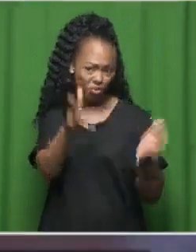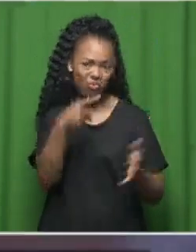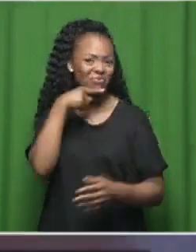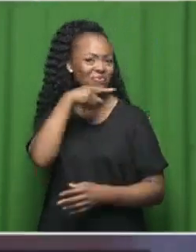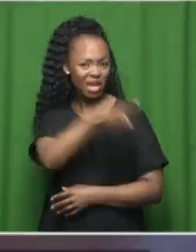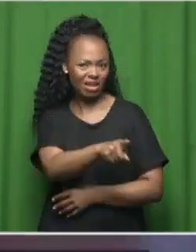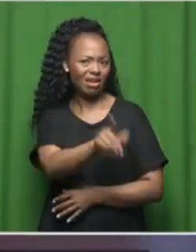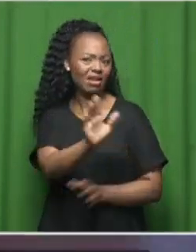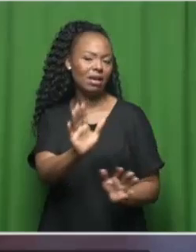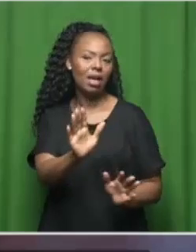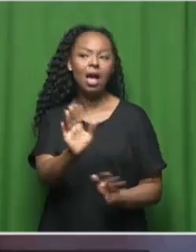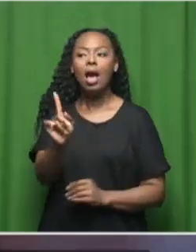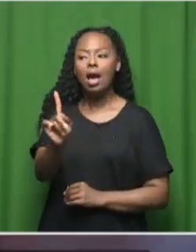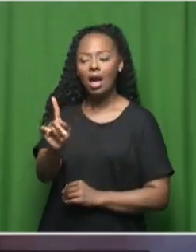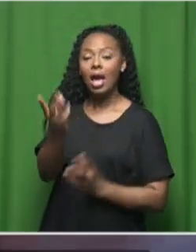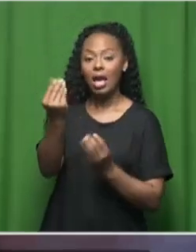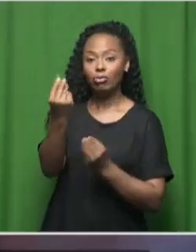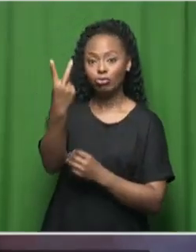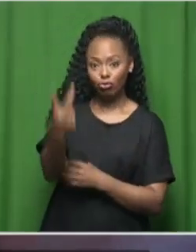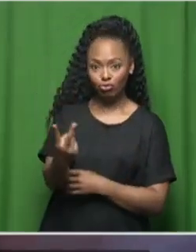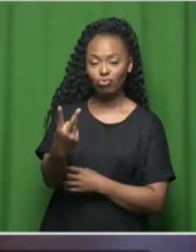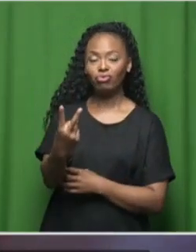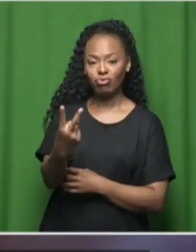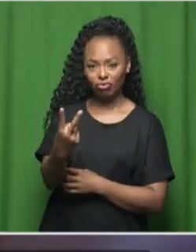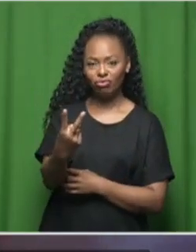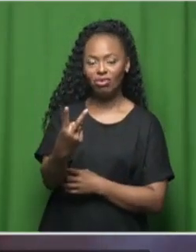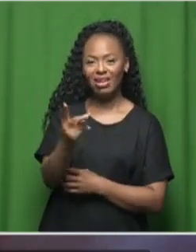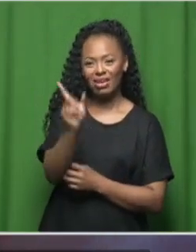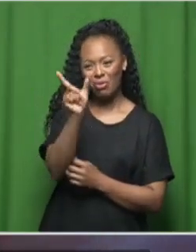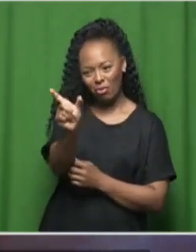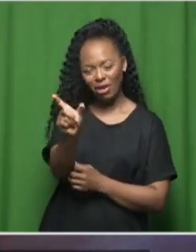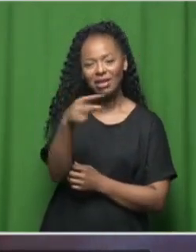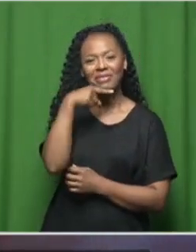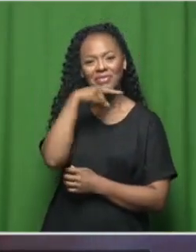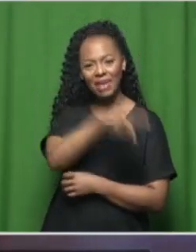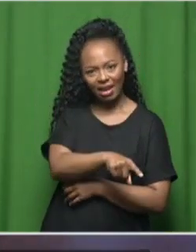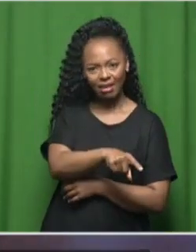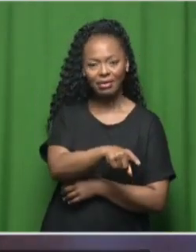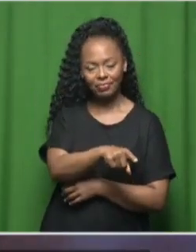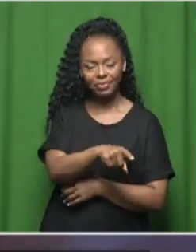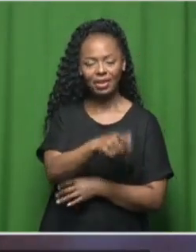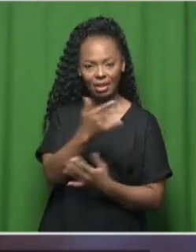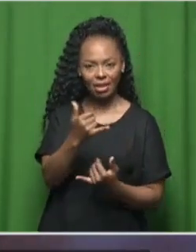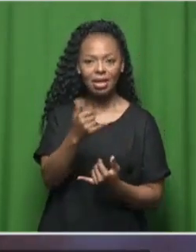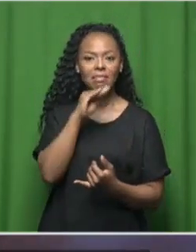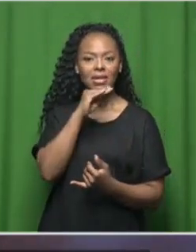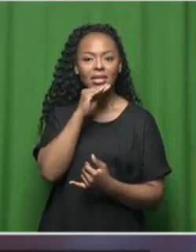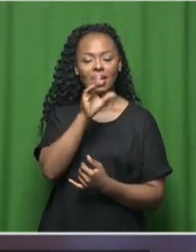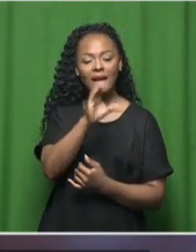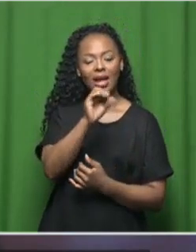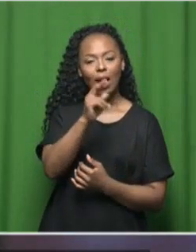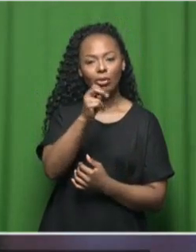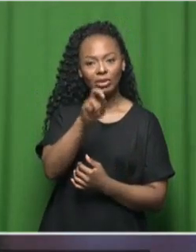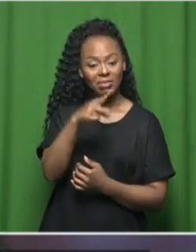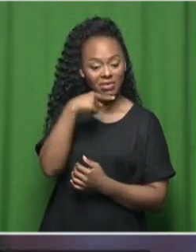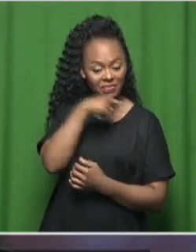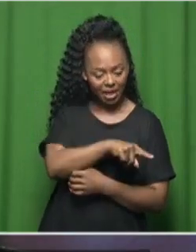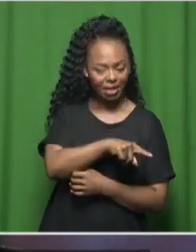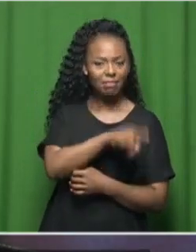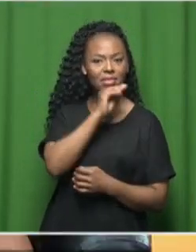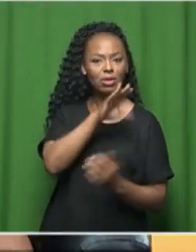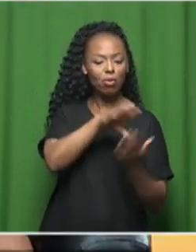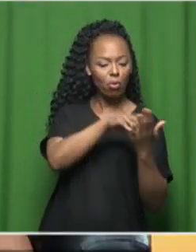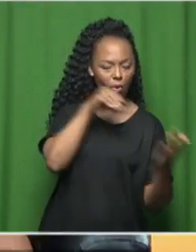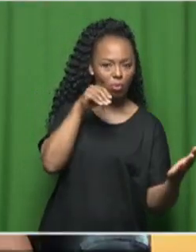there's two definitions on how to define counterfeit. So counterfeit is basically, obviously, the copying of